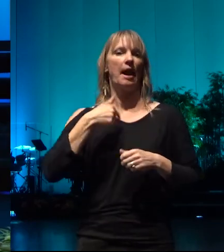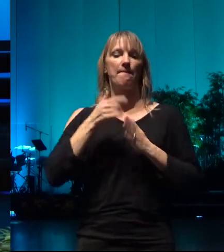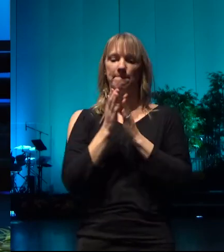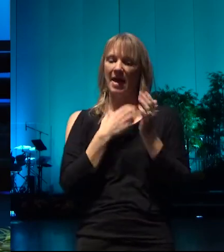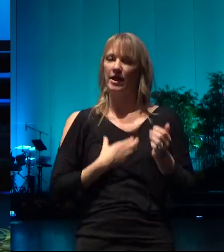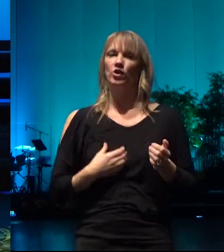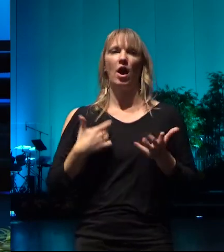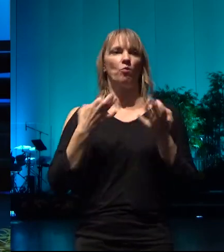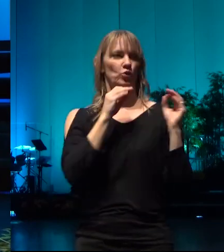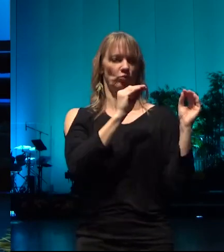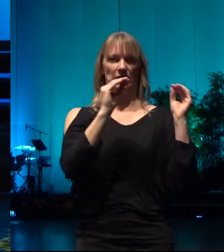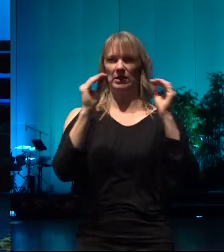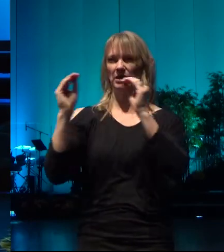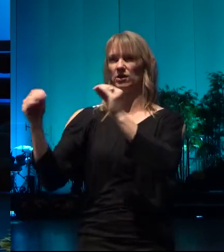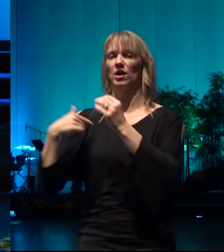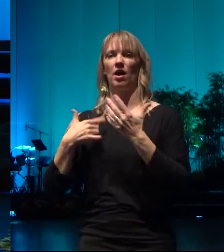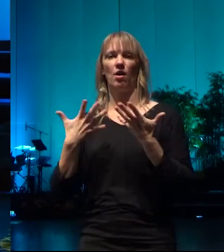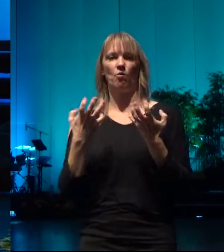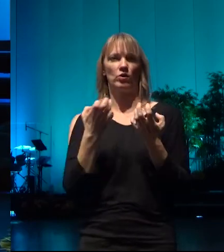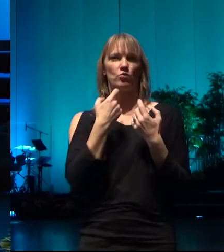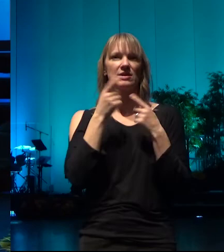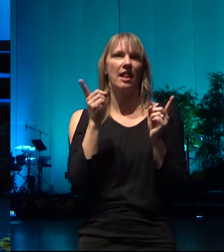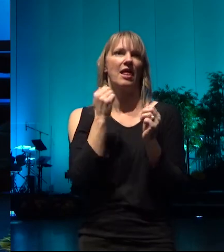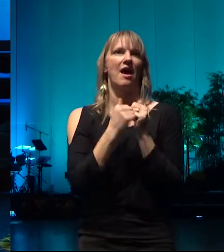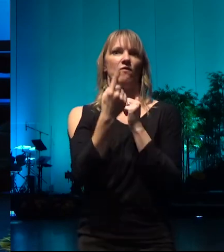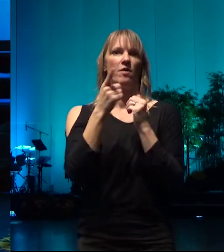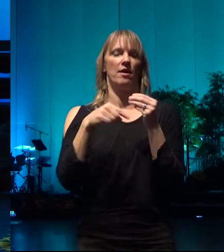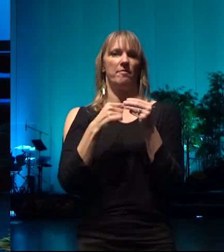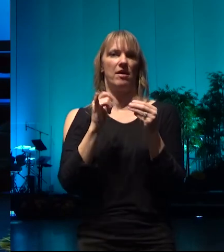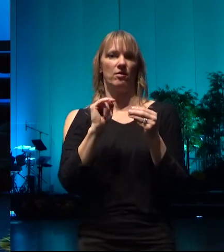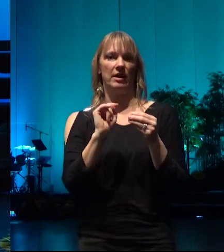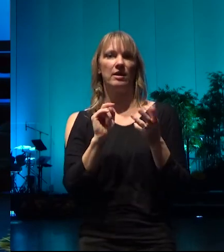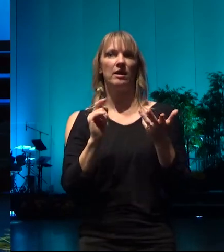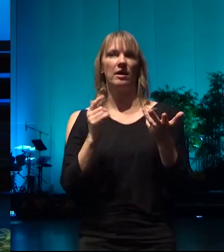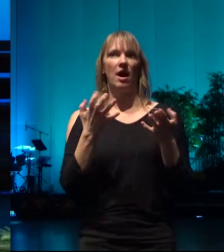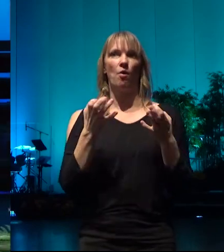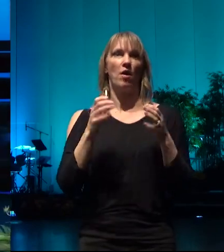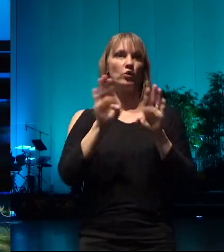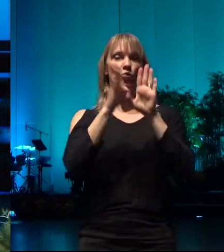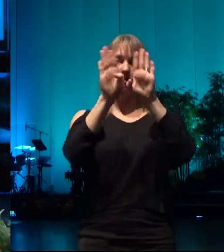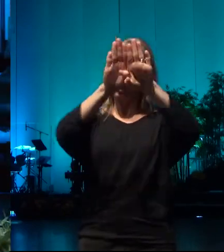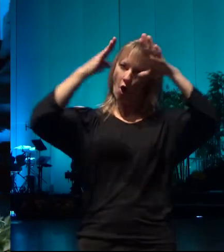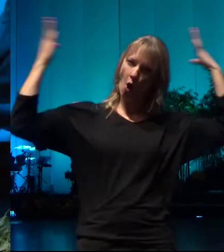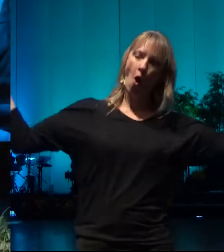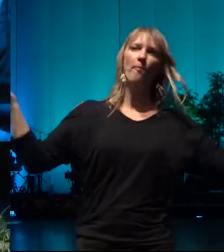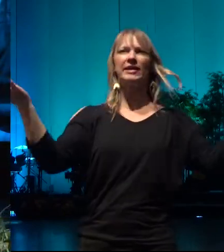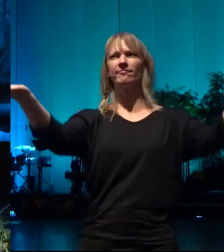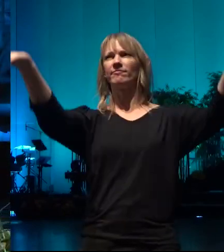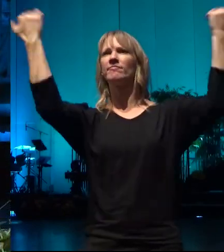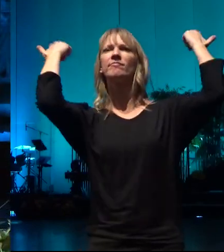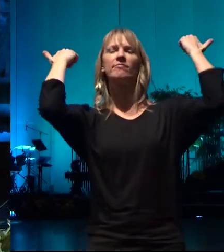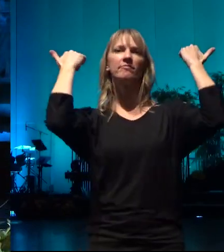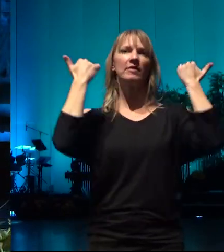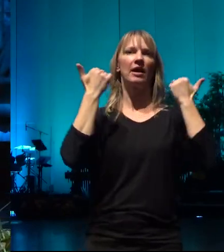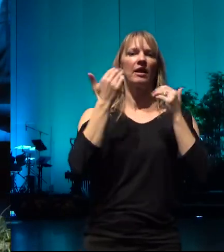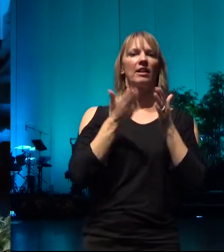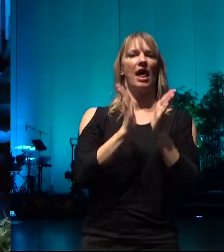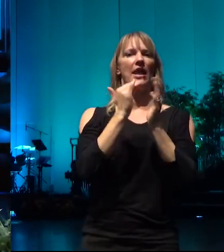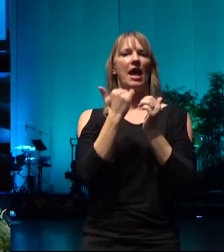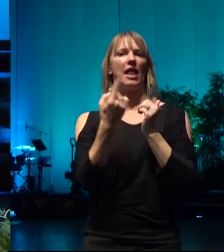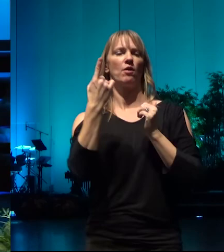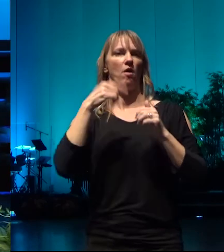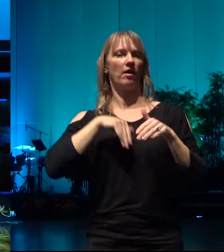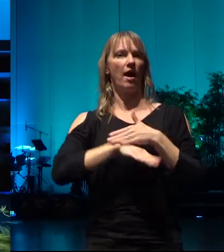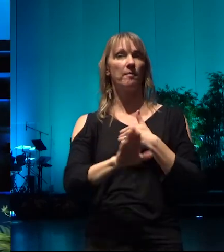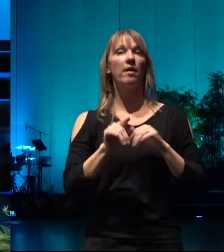I'm passionate. I want to teach it to everybody. I want to tell anybody about it who wants to know. I want us to fling the doors open wide and let anybody